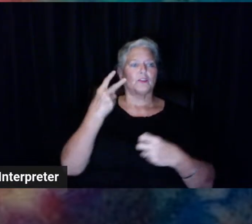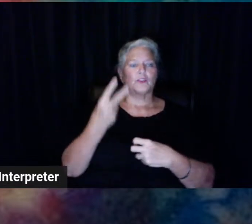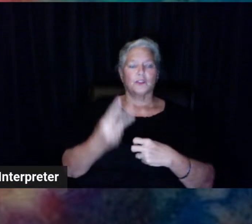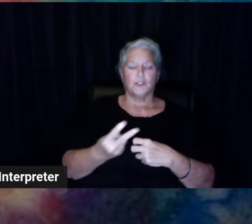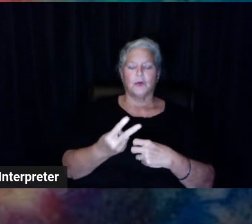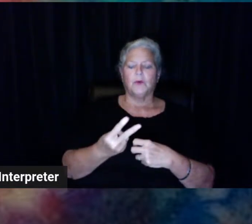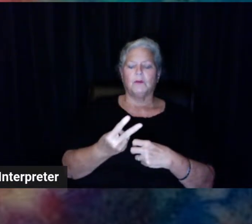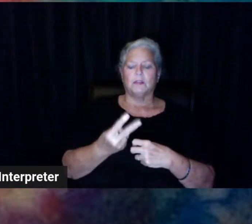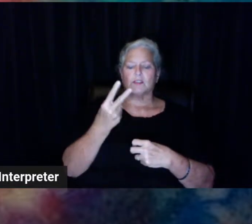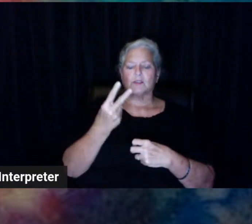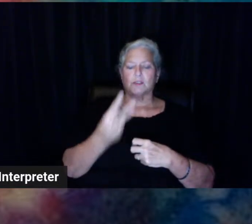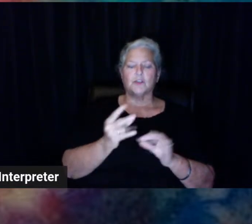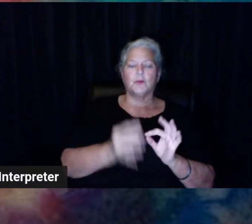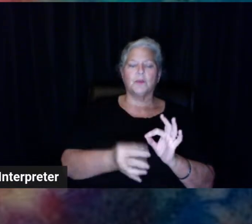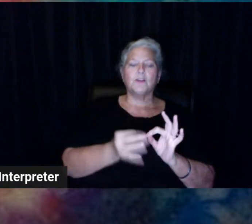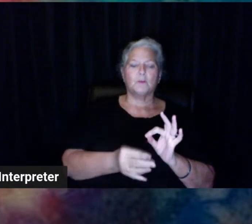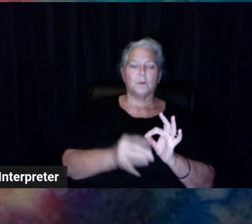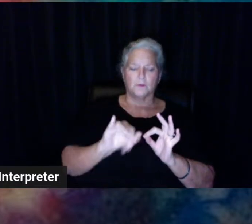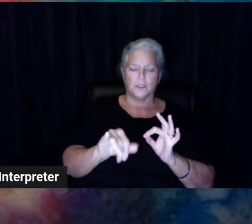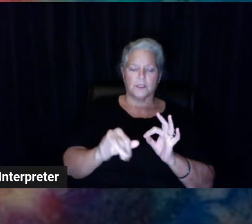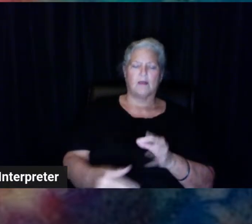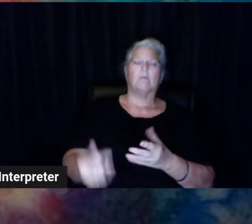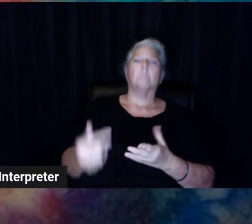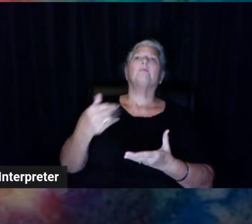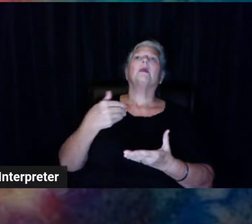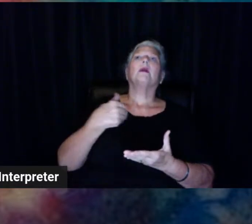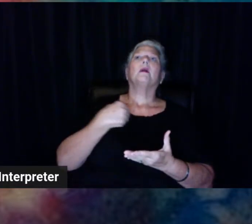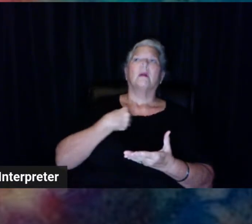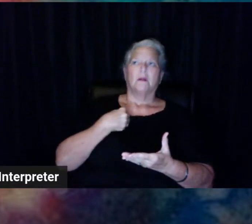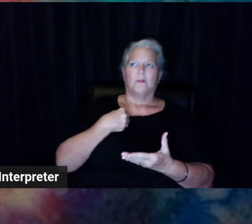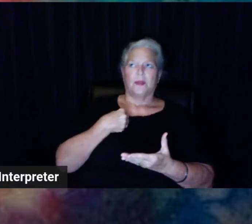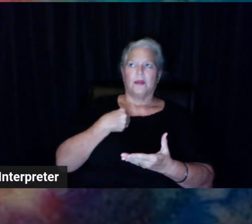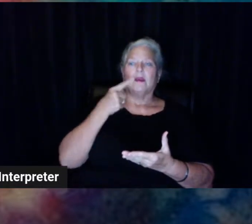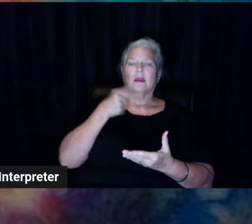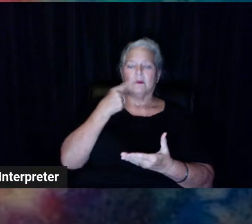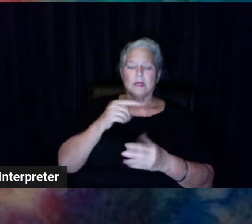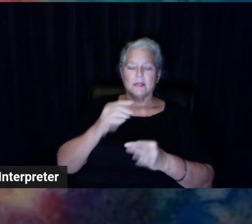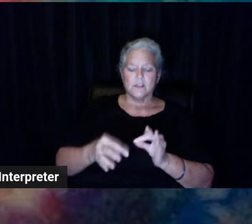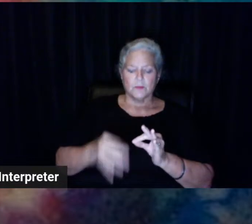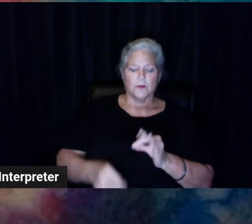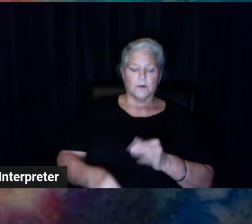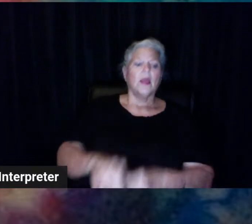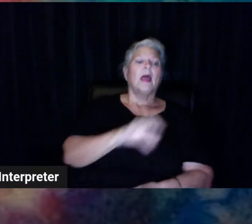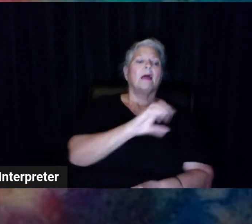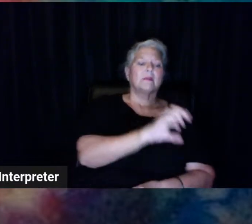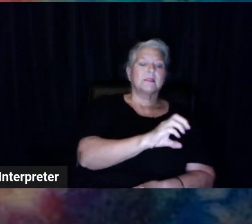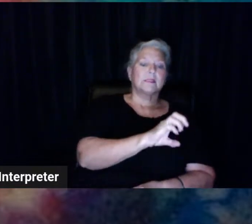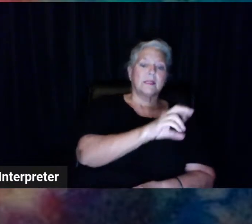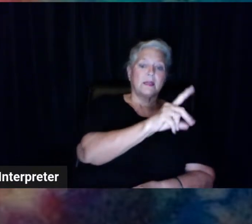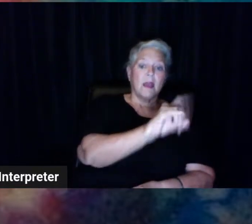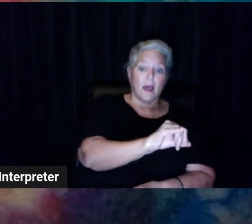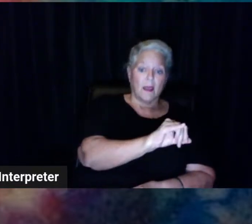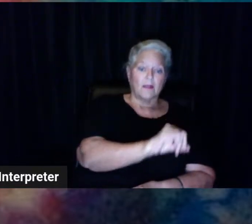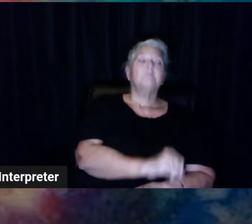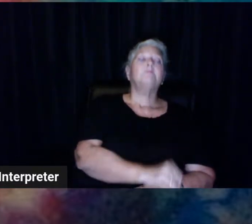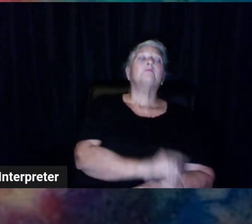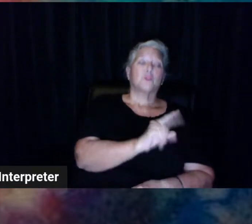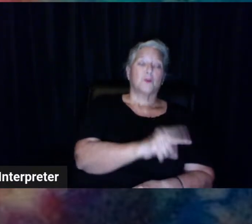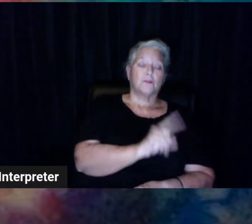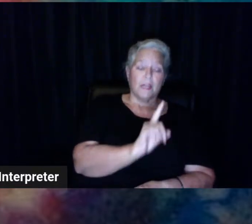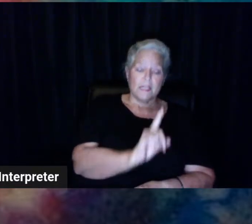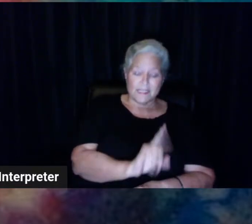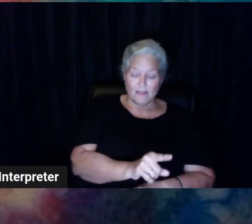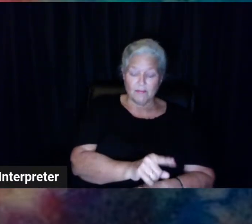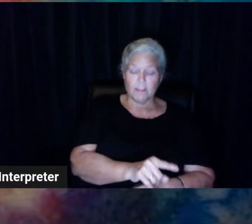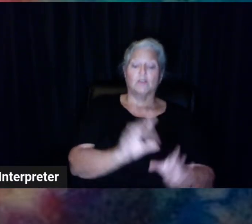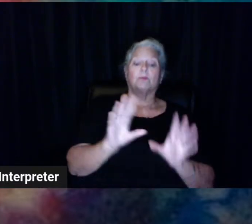there's two of us, there's two interpreters there, the hearing interpreter and the CDI,